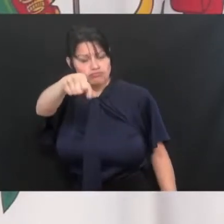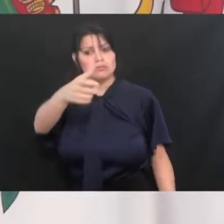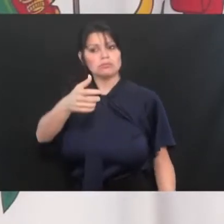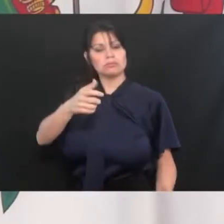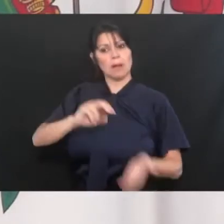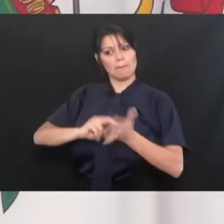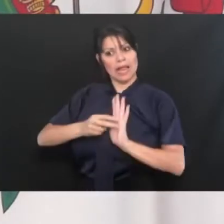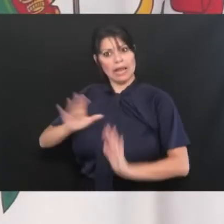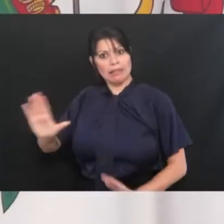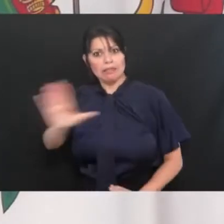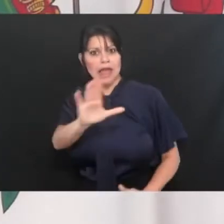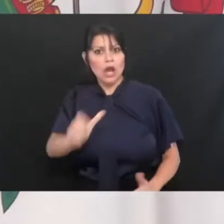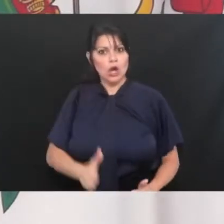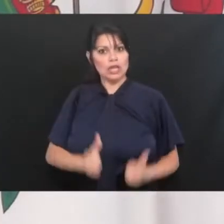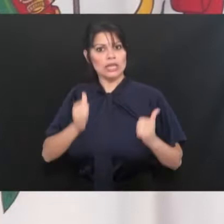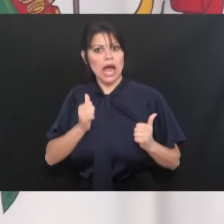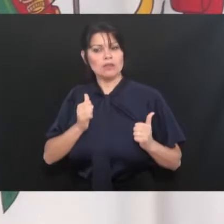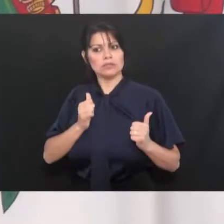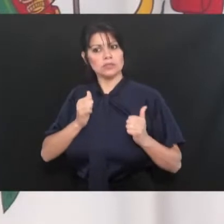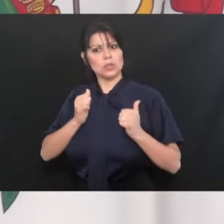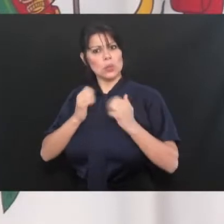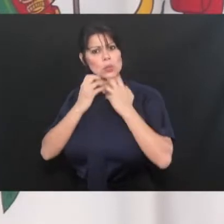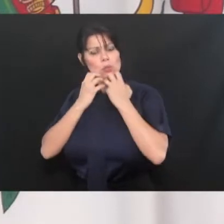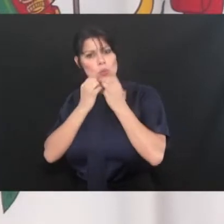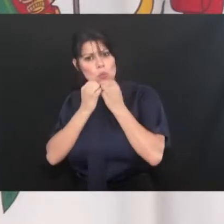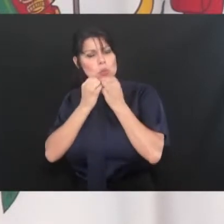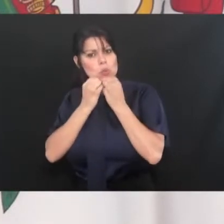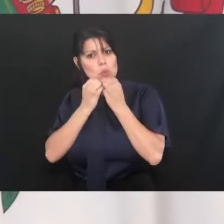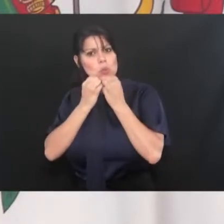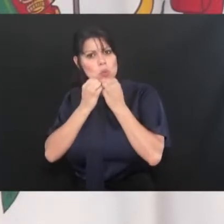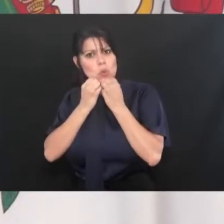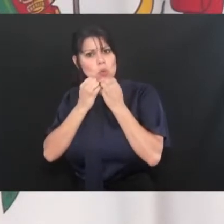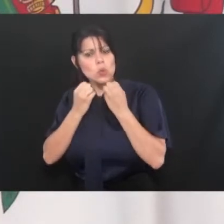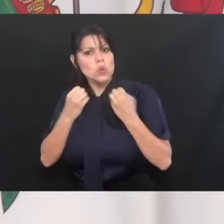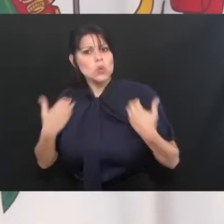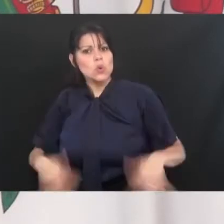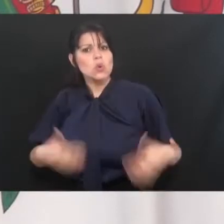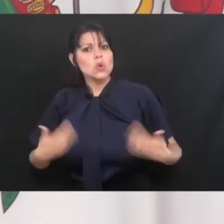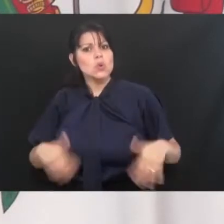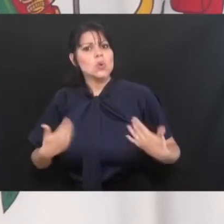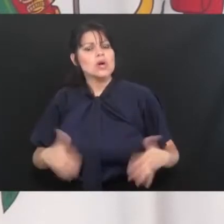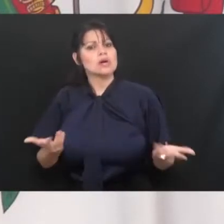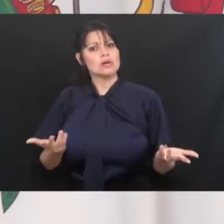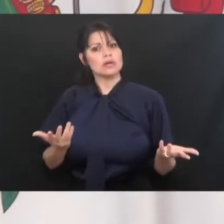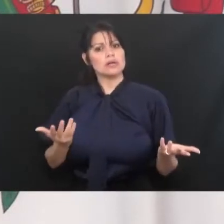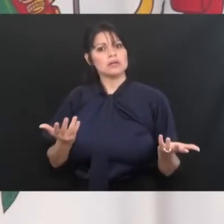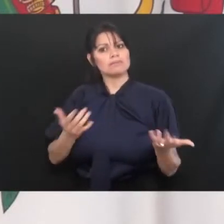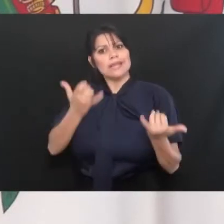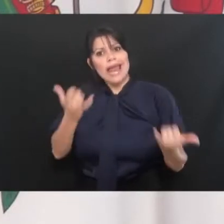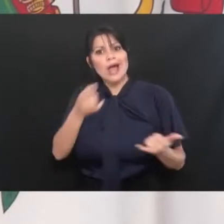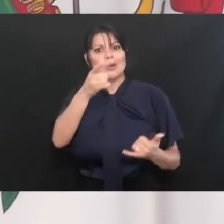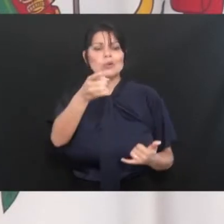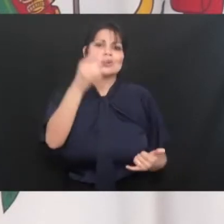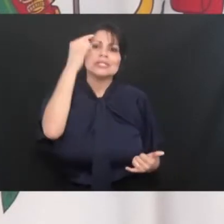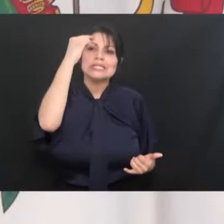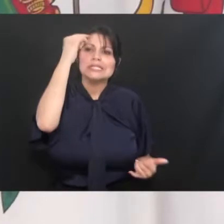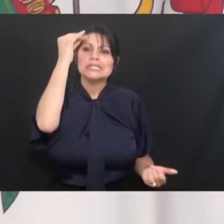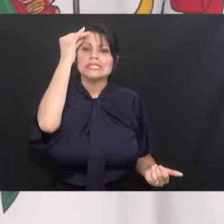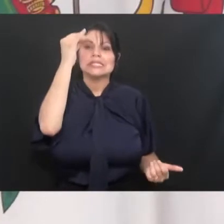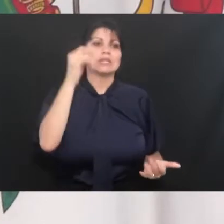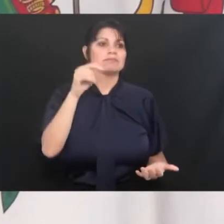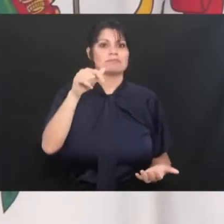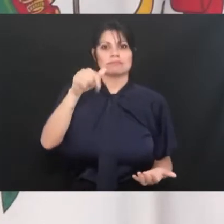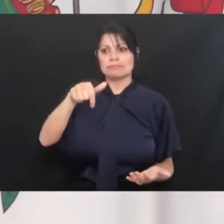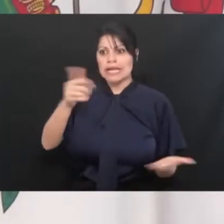worth, we can't calculate it. And so really and truly, just think about this. Right now in West